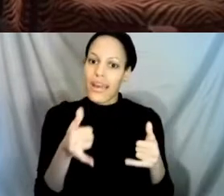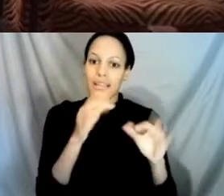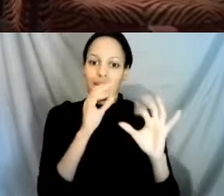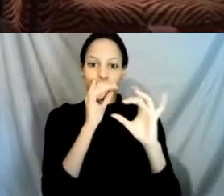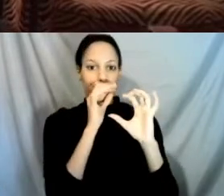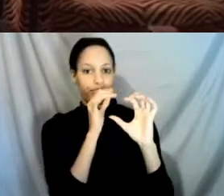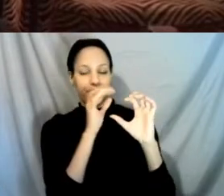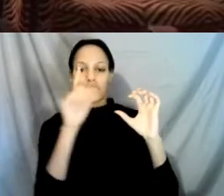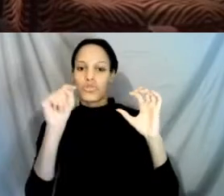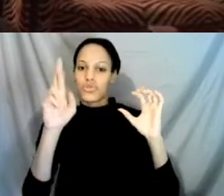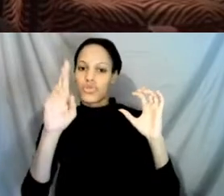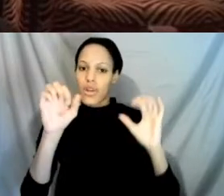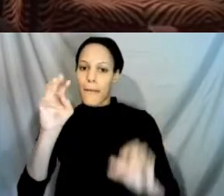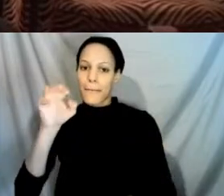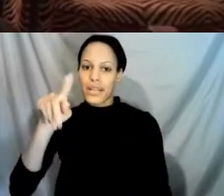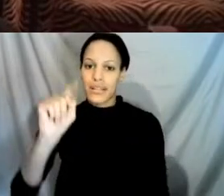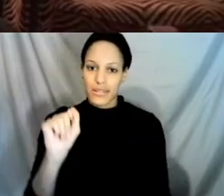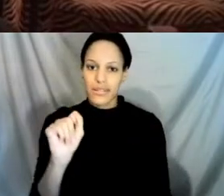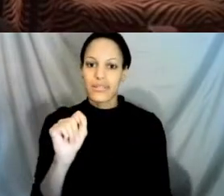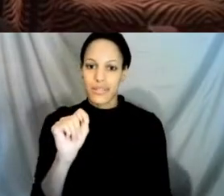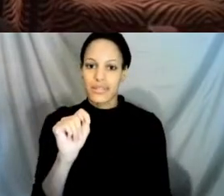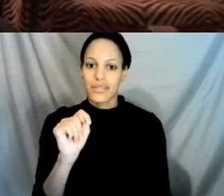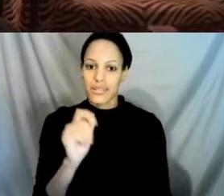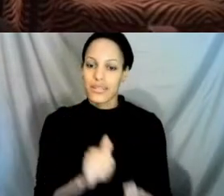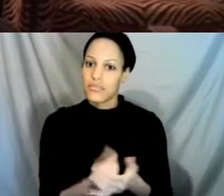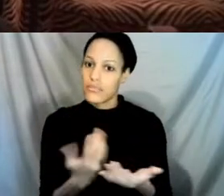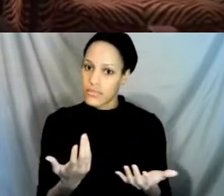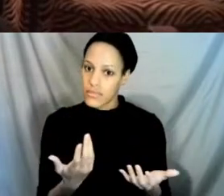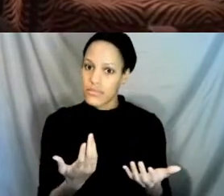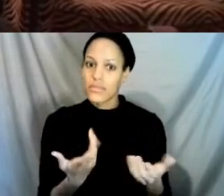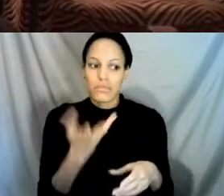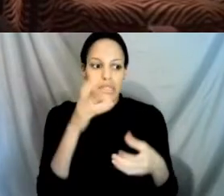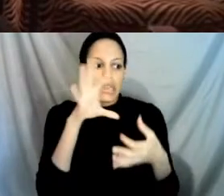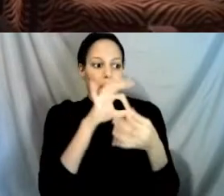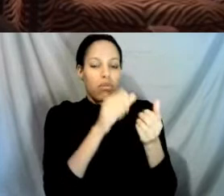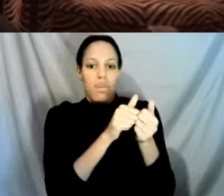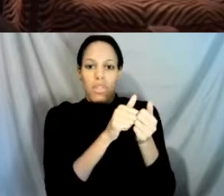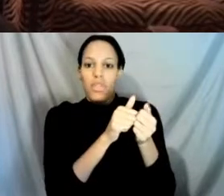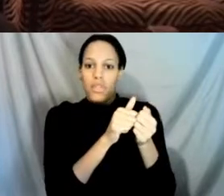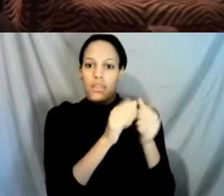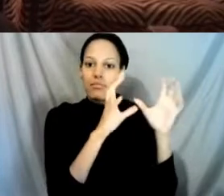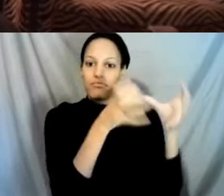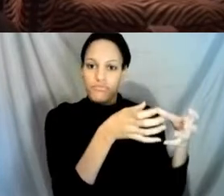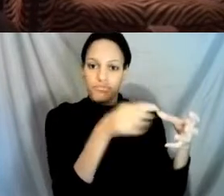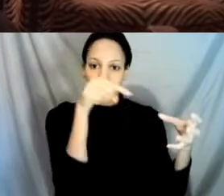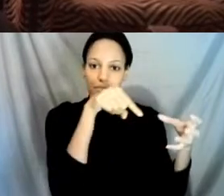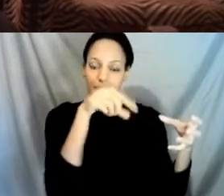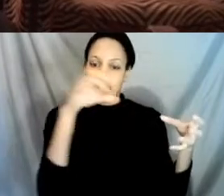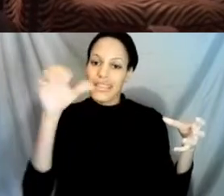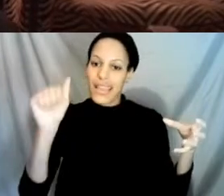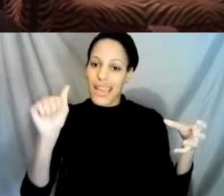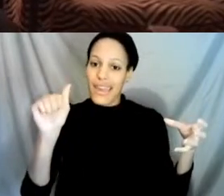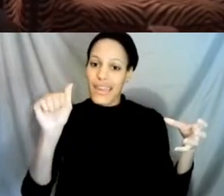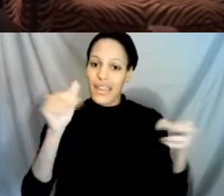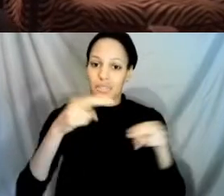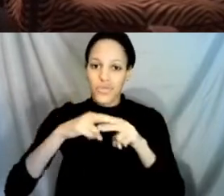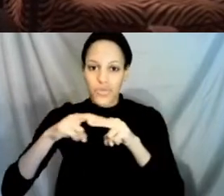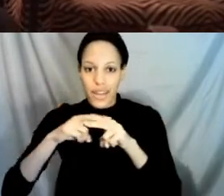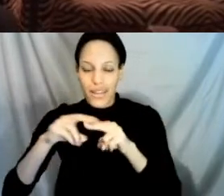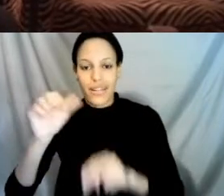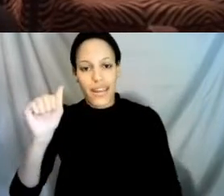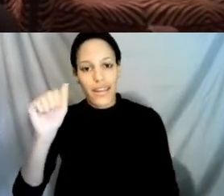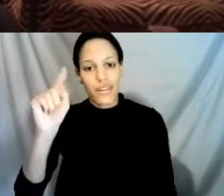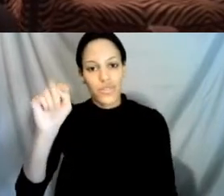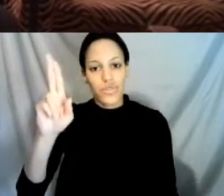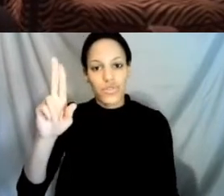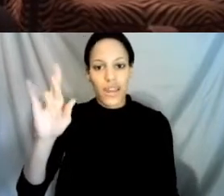uncle. And he was a part of the composition of the A-Train. Dun, dun,